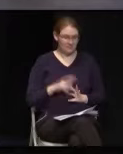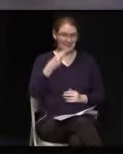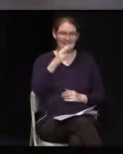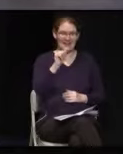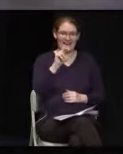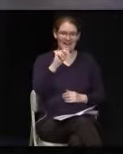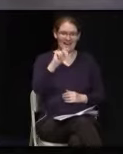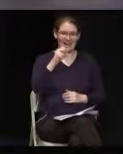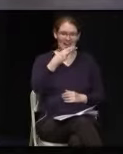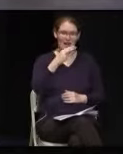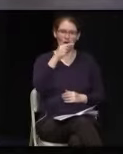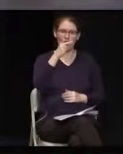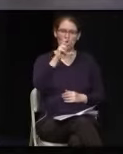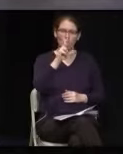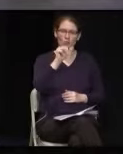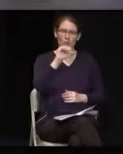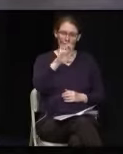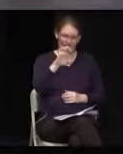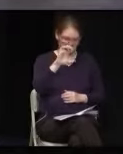Hannah Grace Nevaeh Hushour.